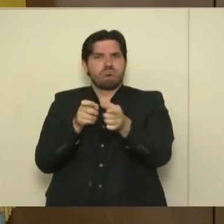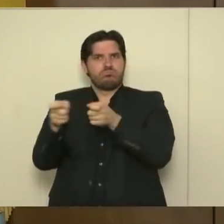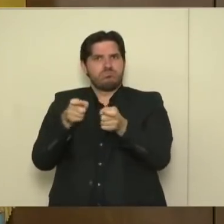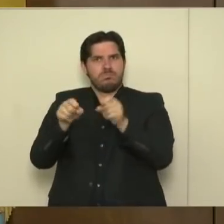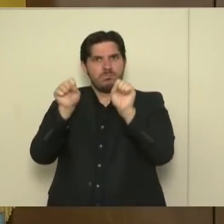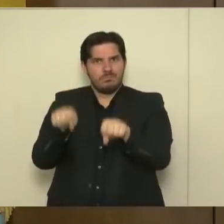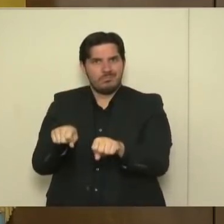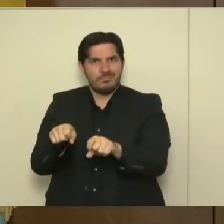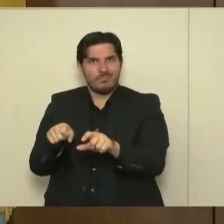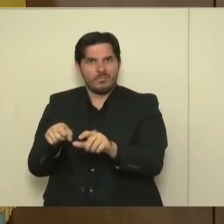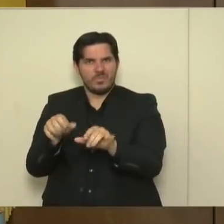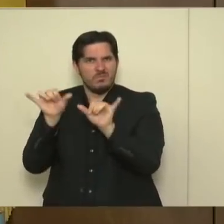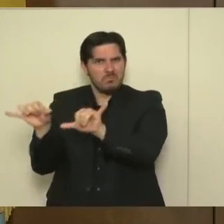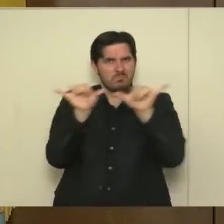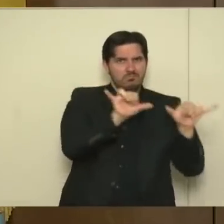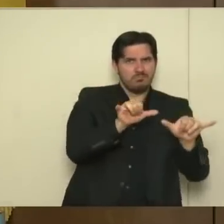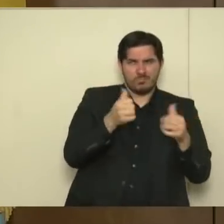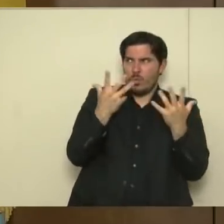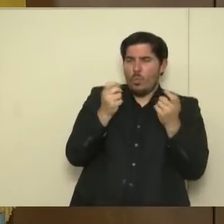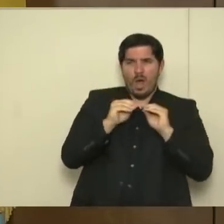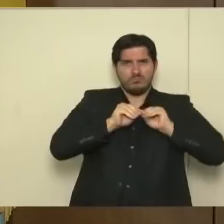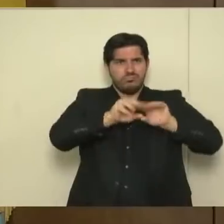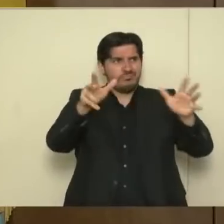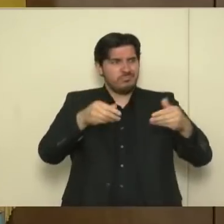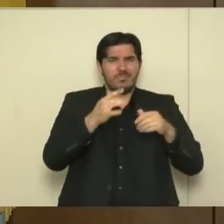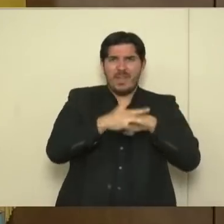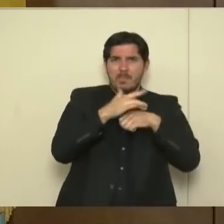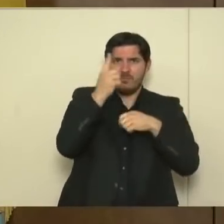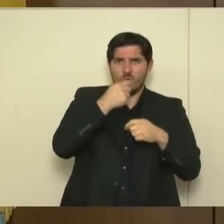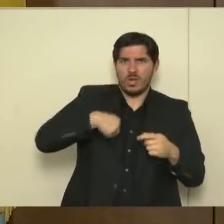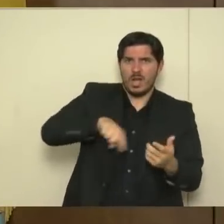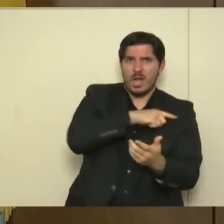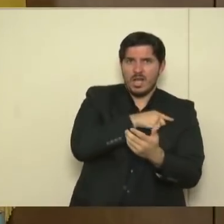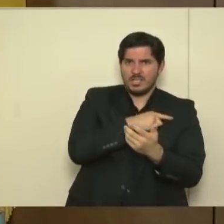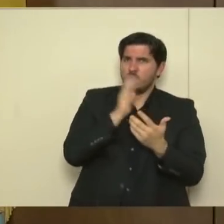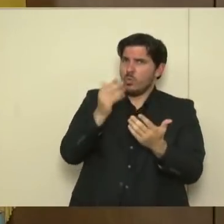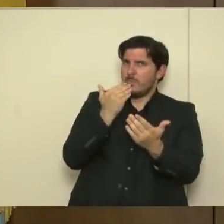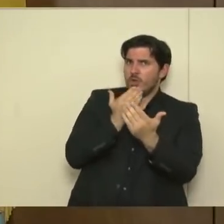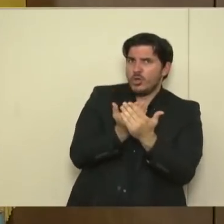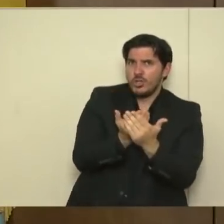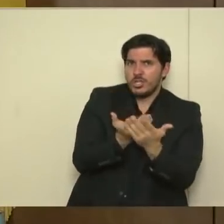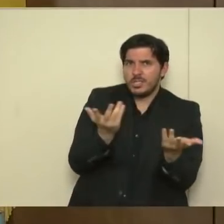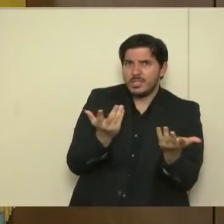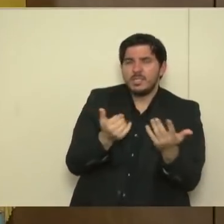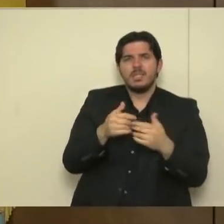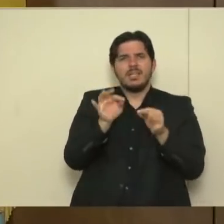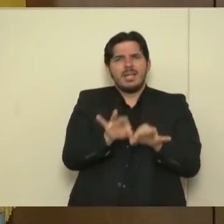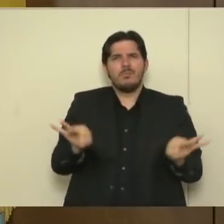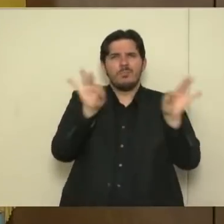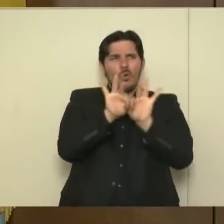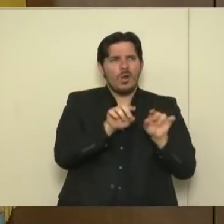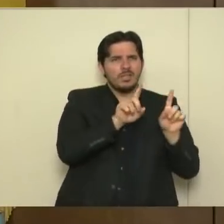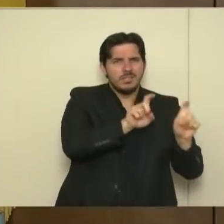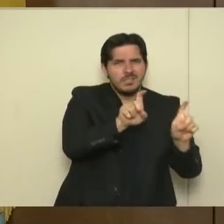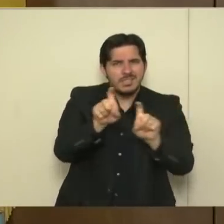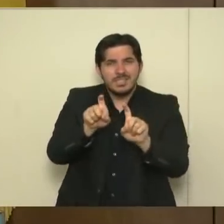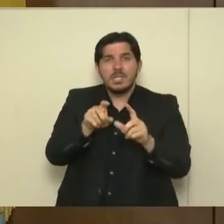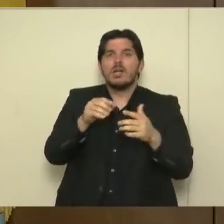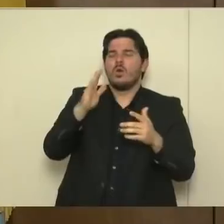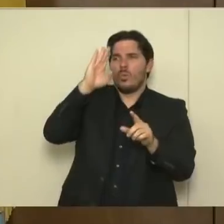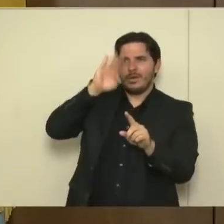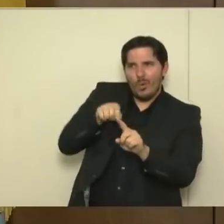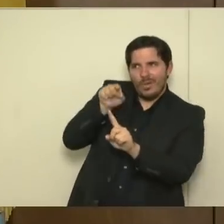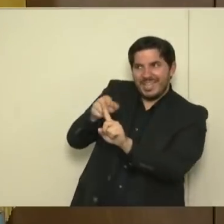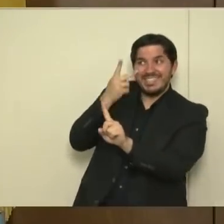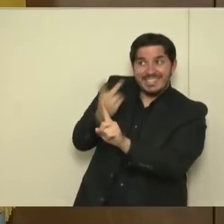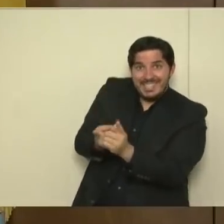you've done, where you've been, and when was the last time you had your temperature, et cetera, taken. And we know that those vehicles work,